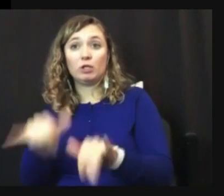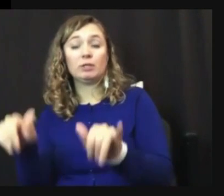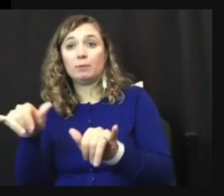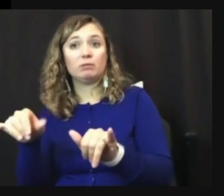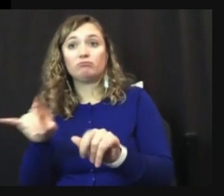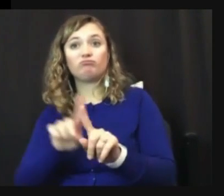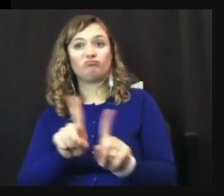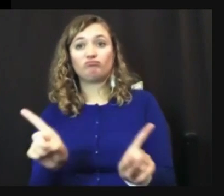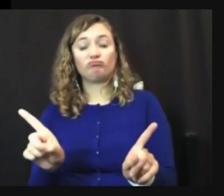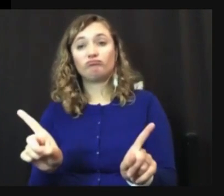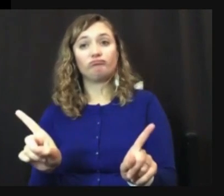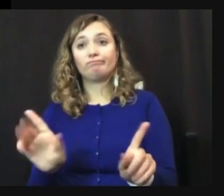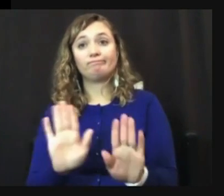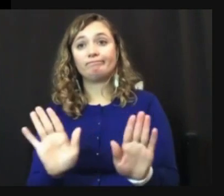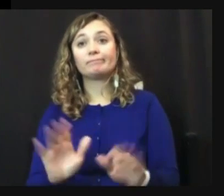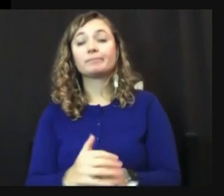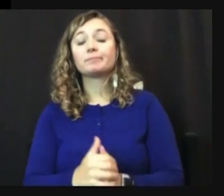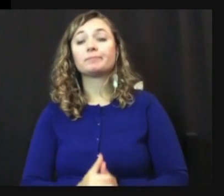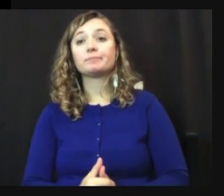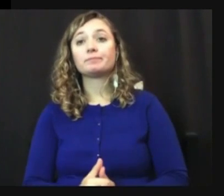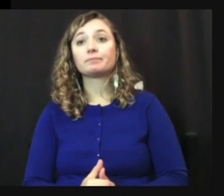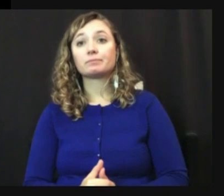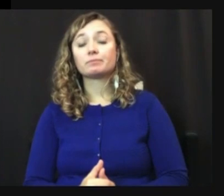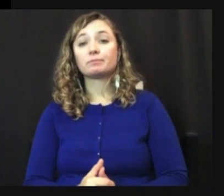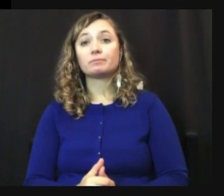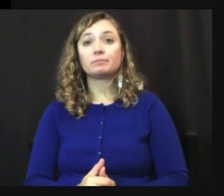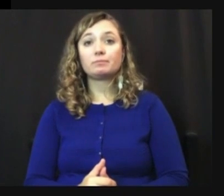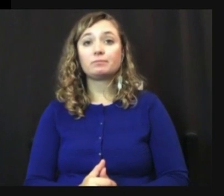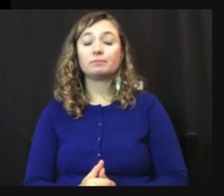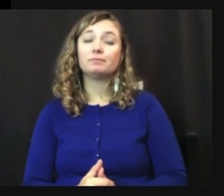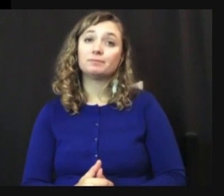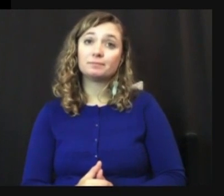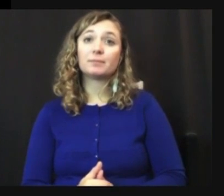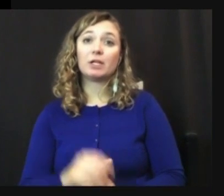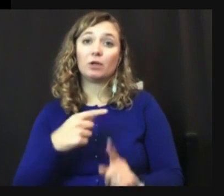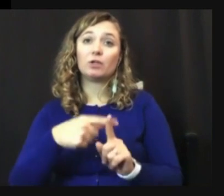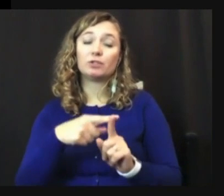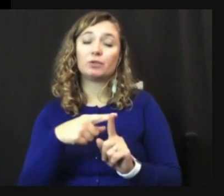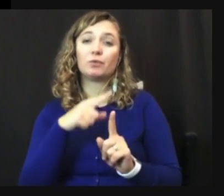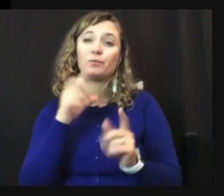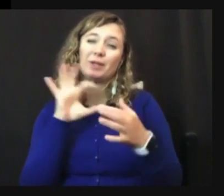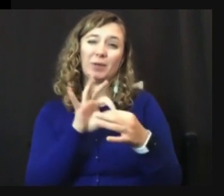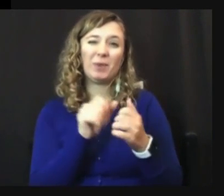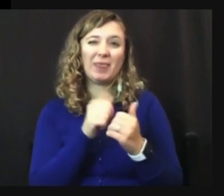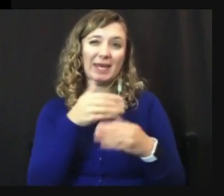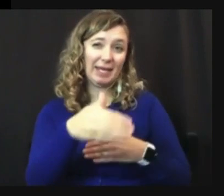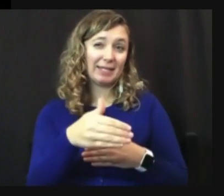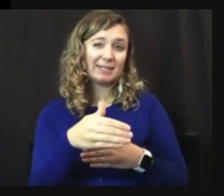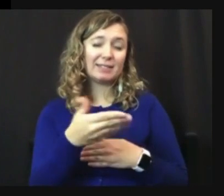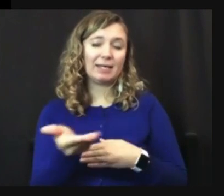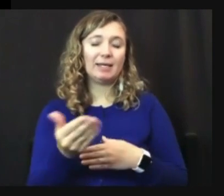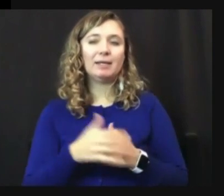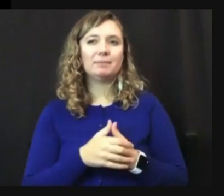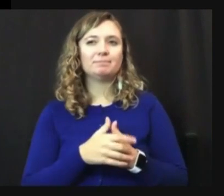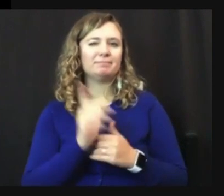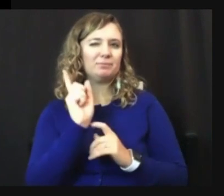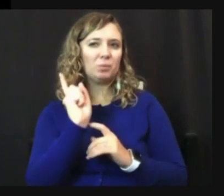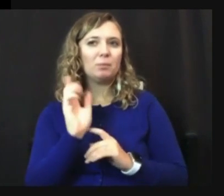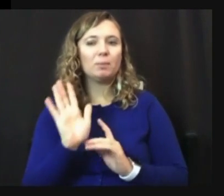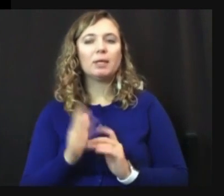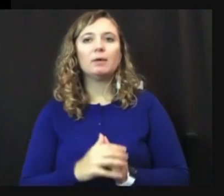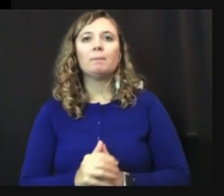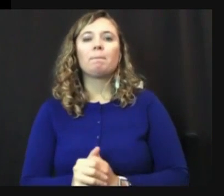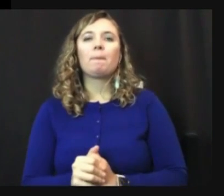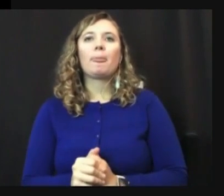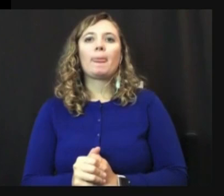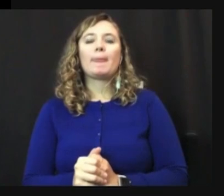We don't. This also gets into like the next thing, but I will get there in just a moment.